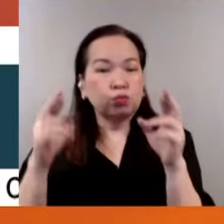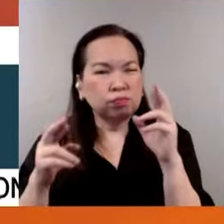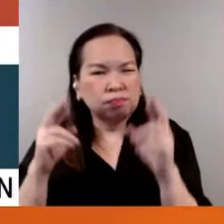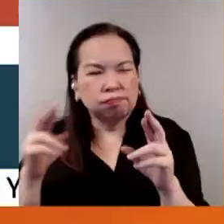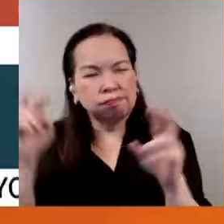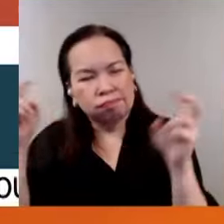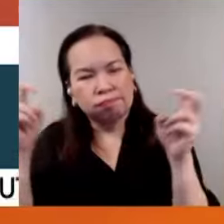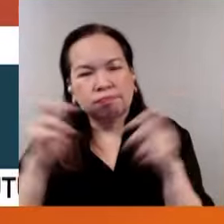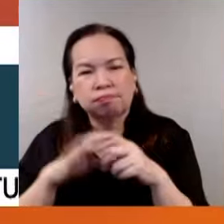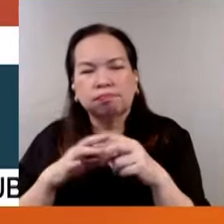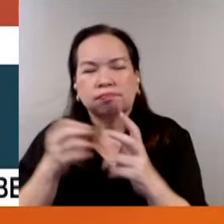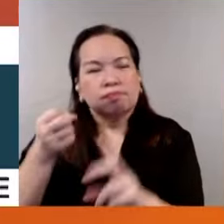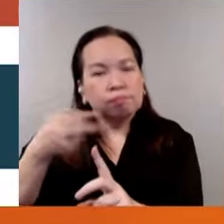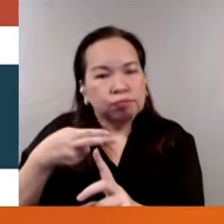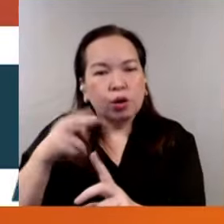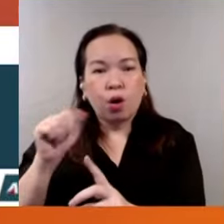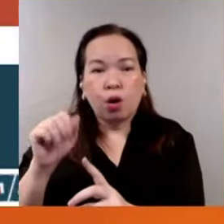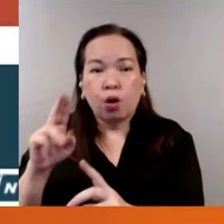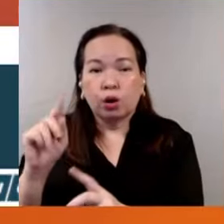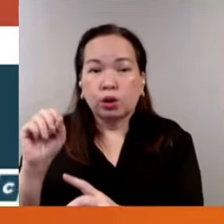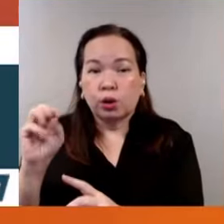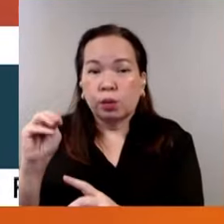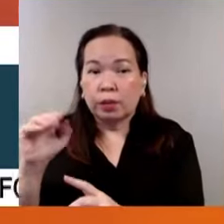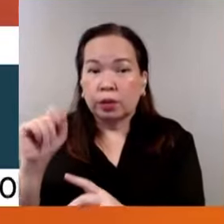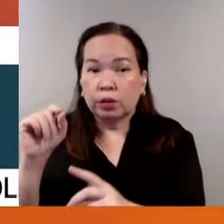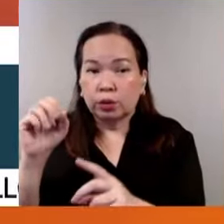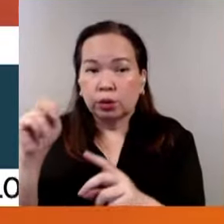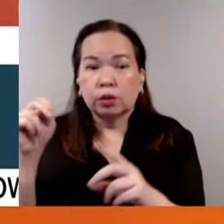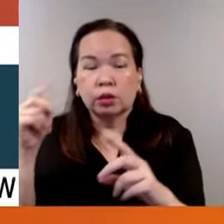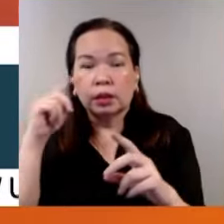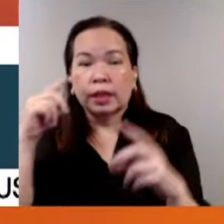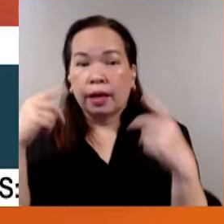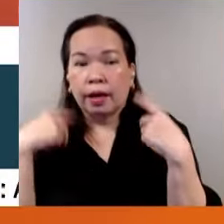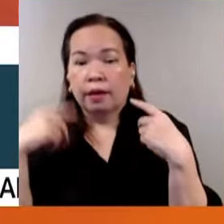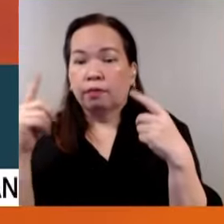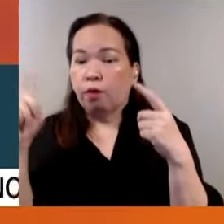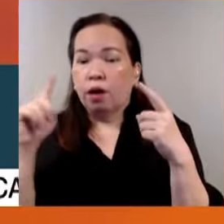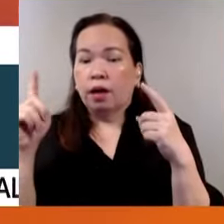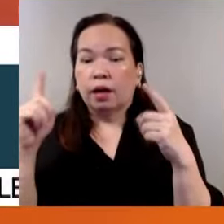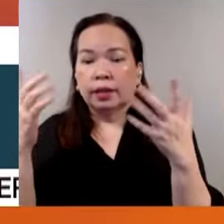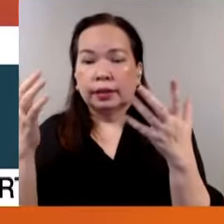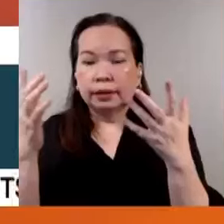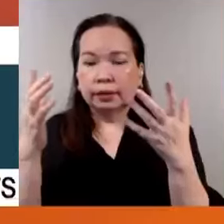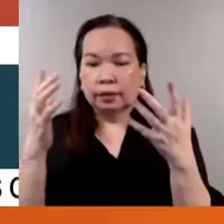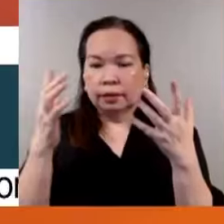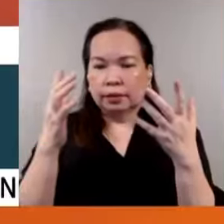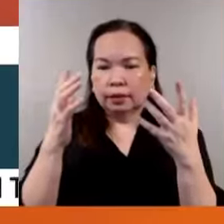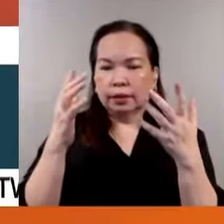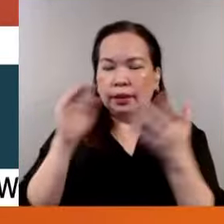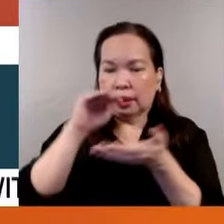automation. Matatagpuan mo ito dun sa mga itatayong mga innovation centers. Pwede kang dito